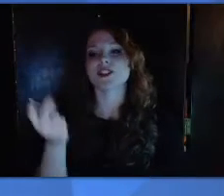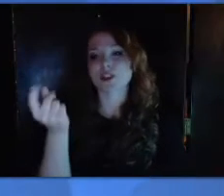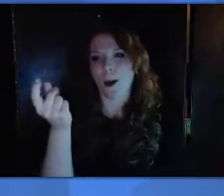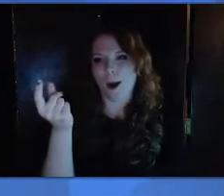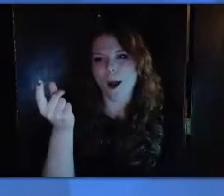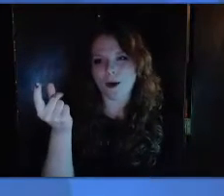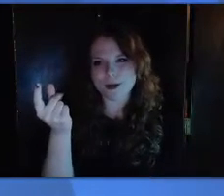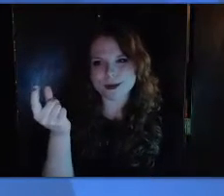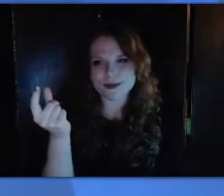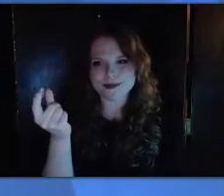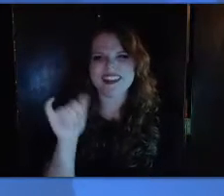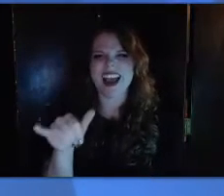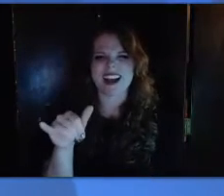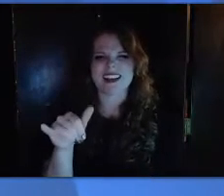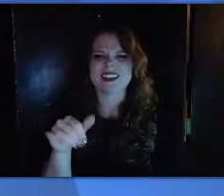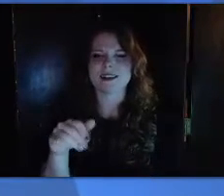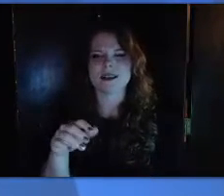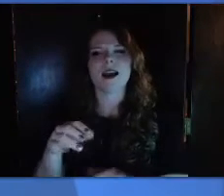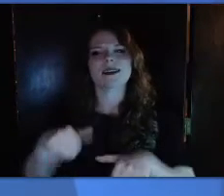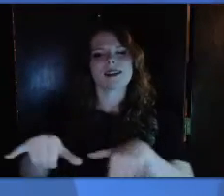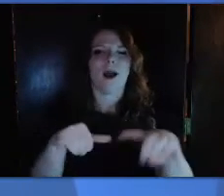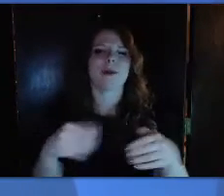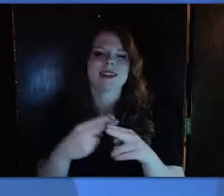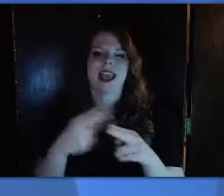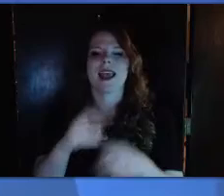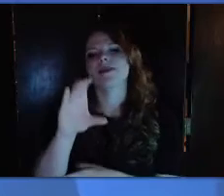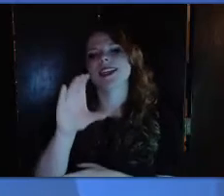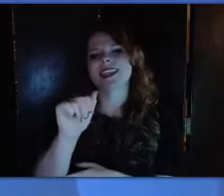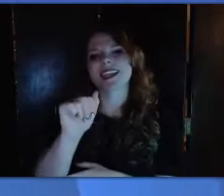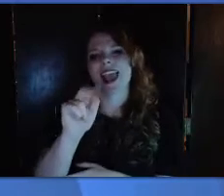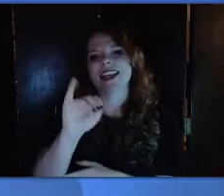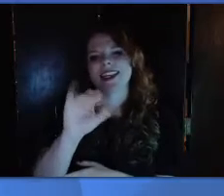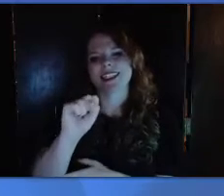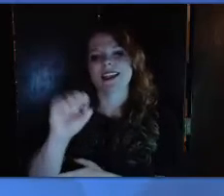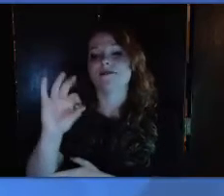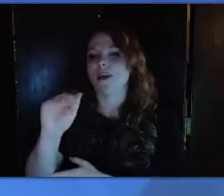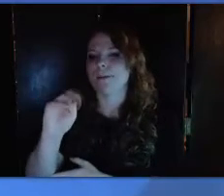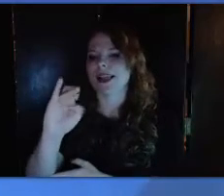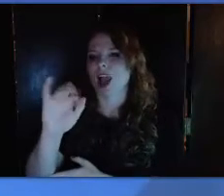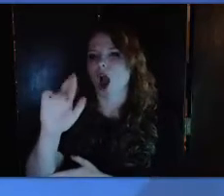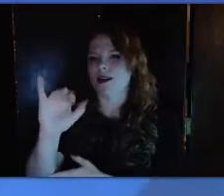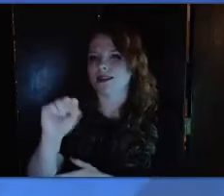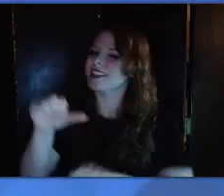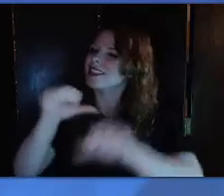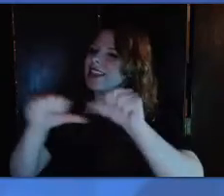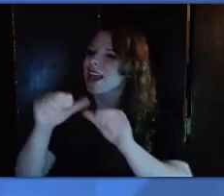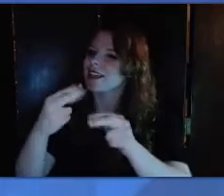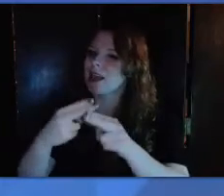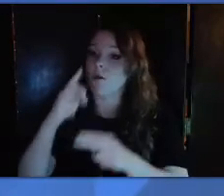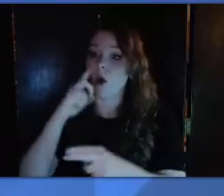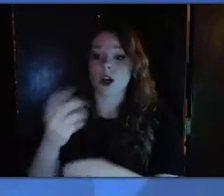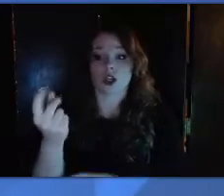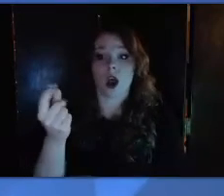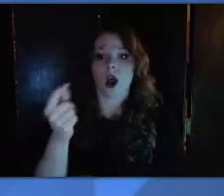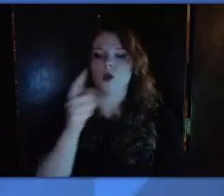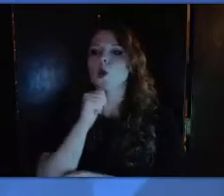dogs have, and that is the more common name for the Canis familiaris. More specifically, that's the scientific name for a dog